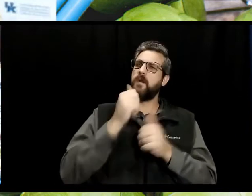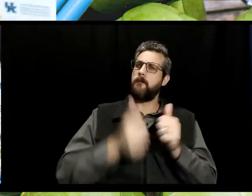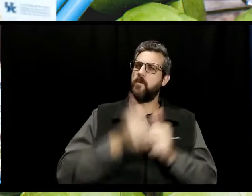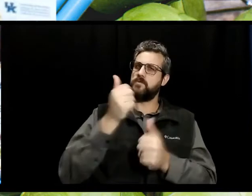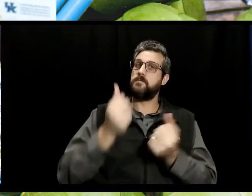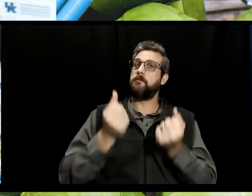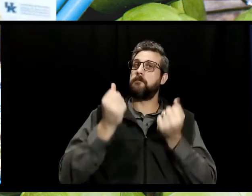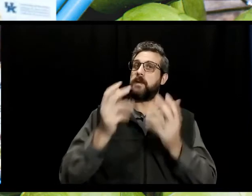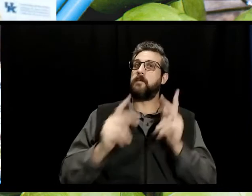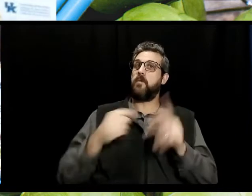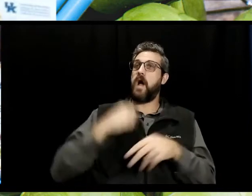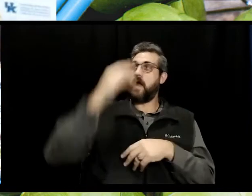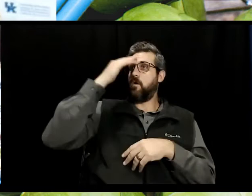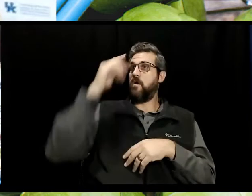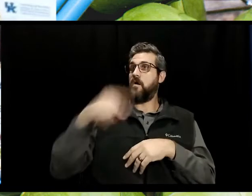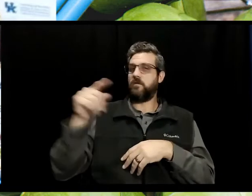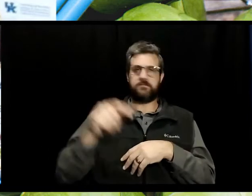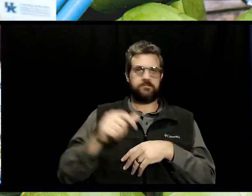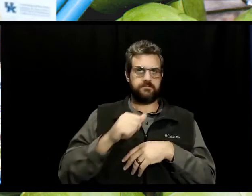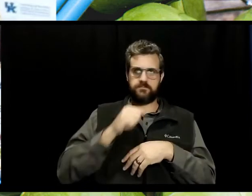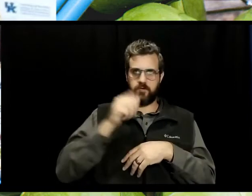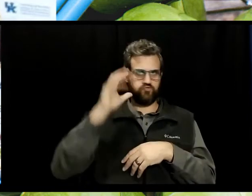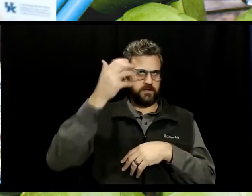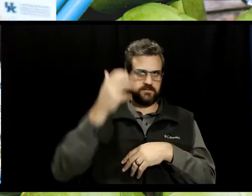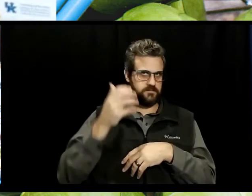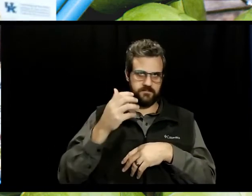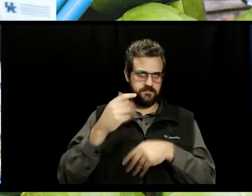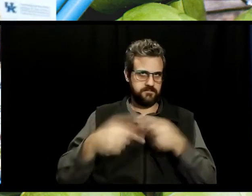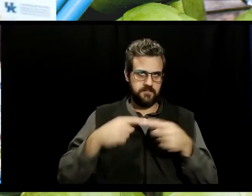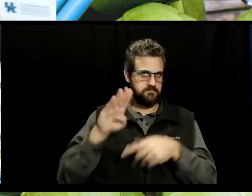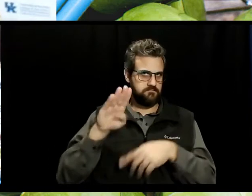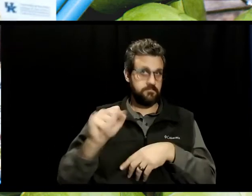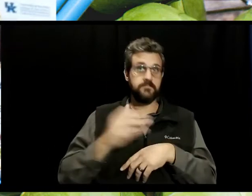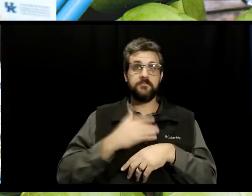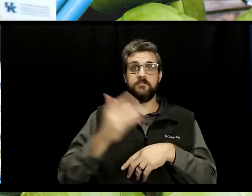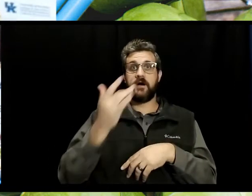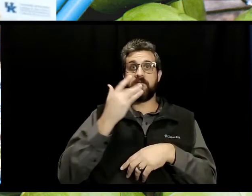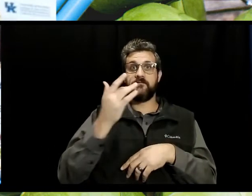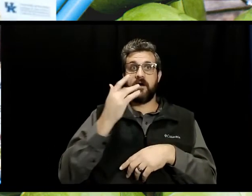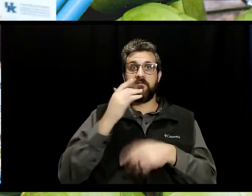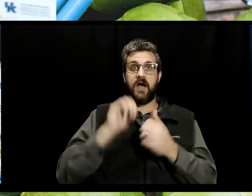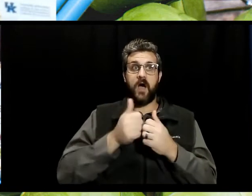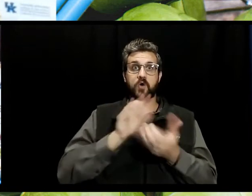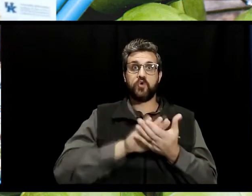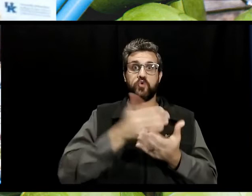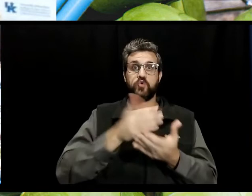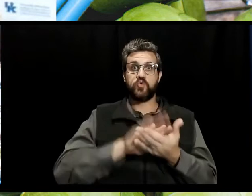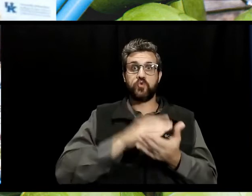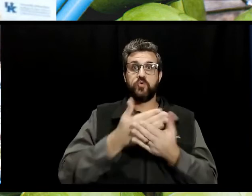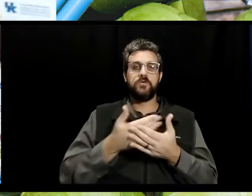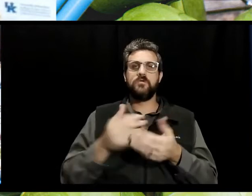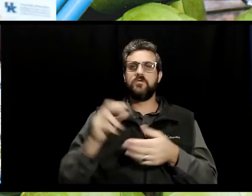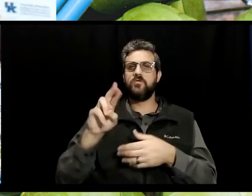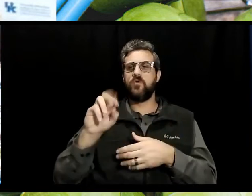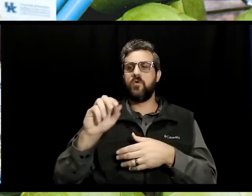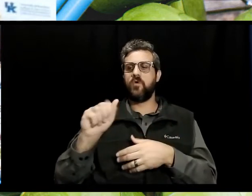I know do not love Brussels sprouts. My favorite way to prepare Brussels sprouts are to roast them until they're a